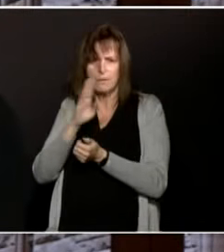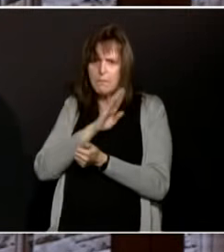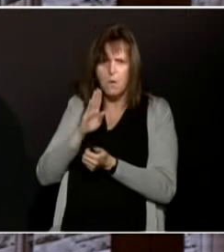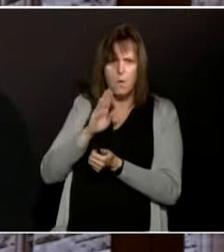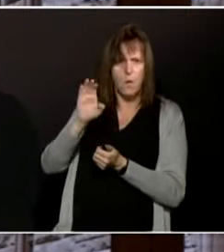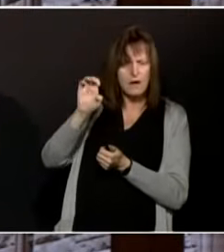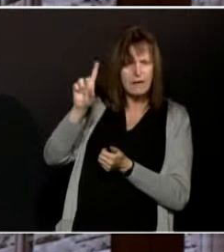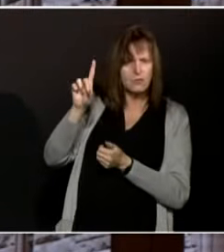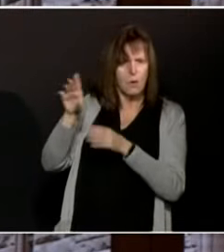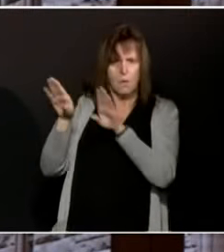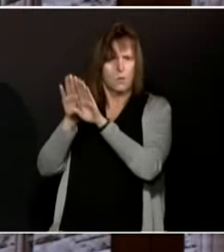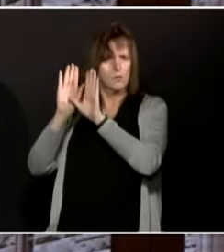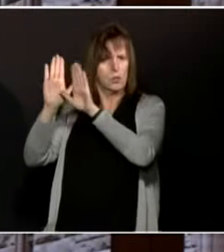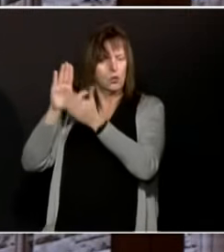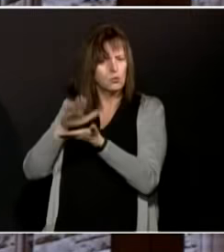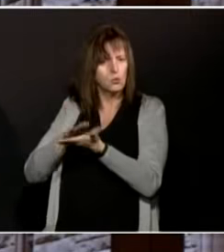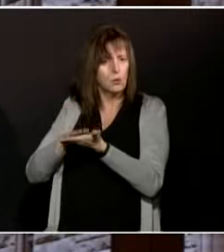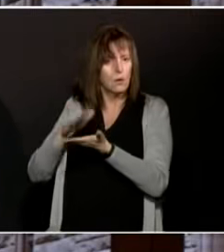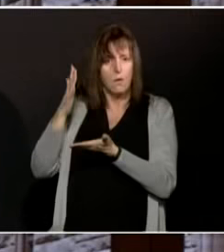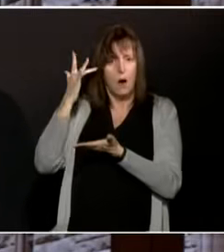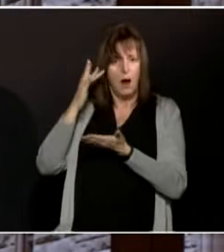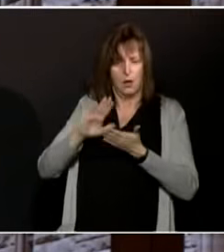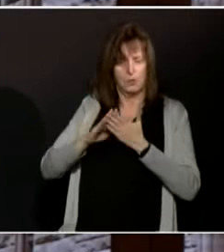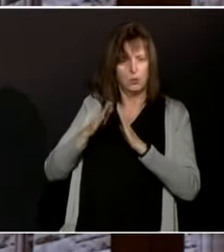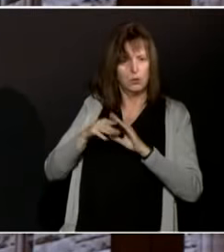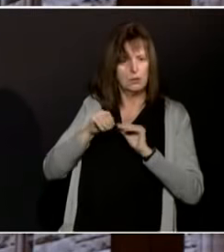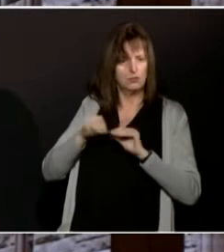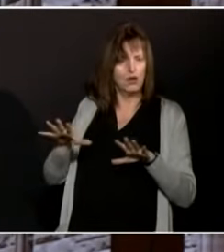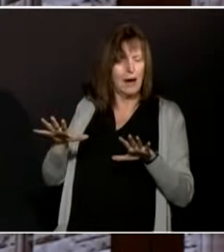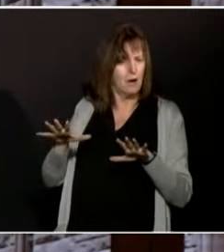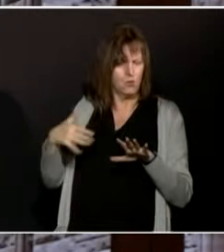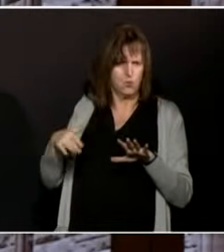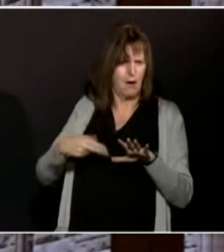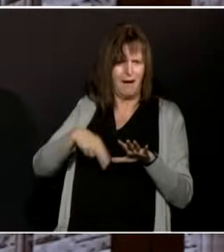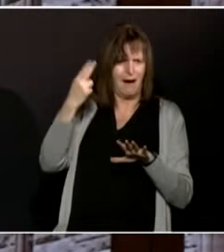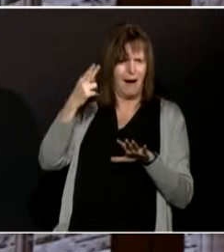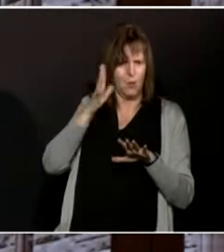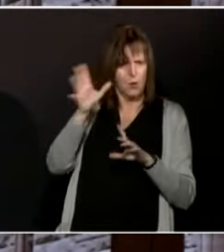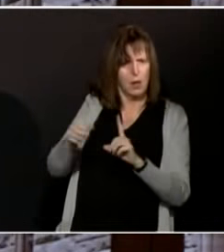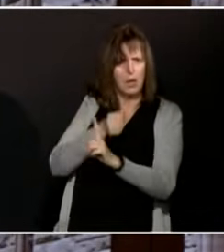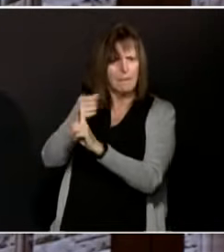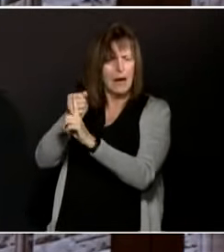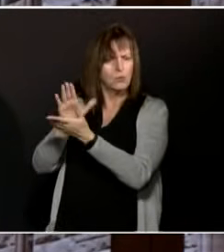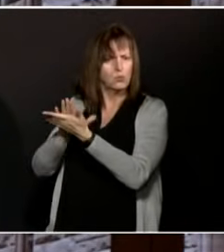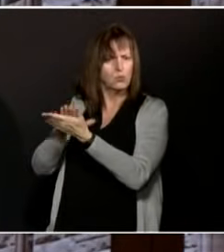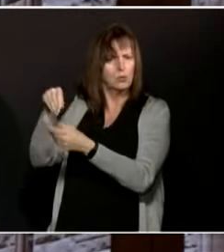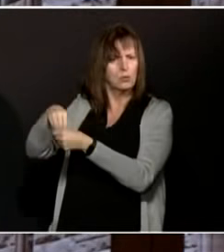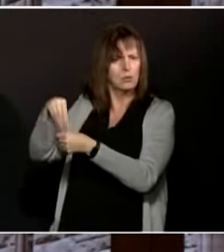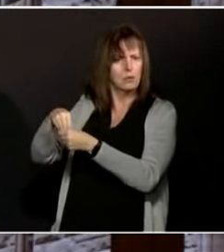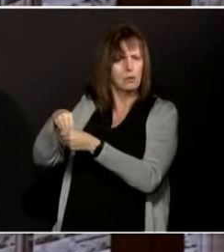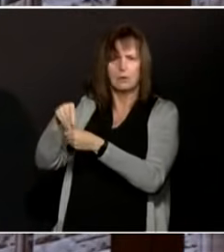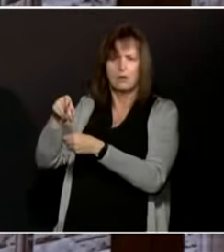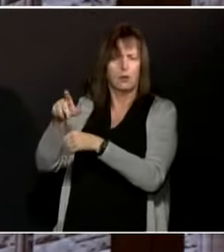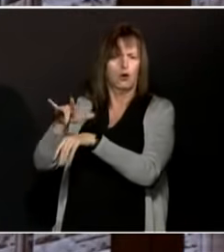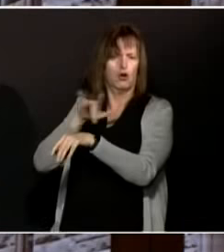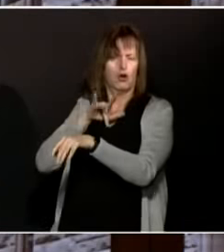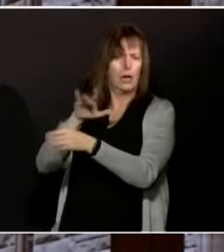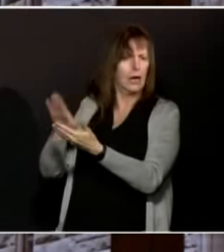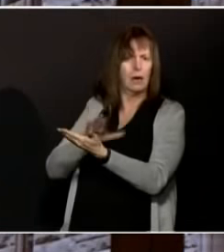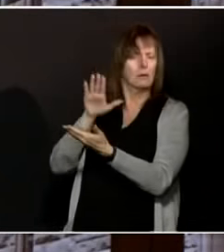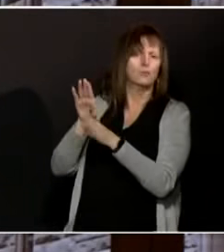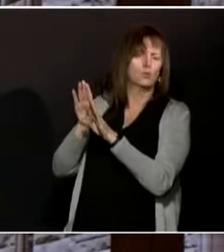the amount in the community was so much. It was impacting that. So many steps were taken, steered along the way, not just